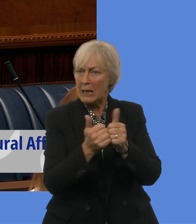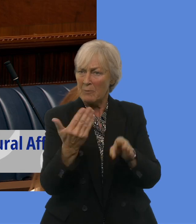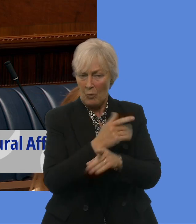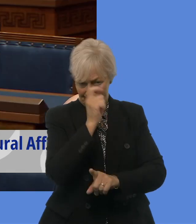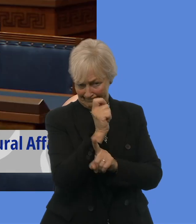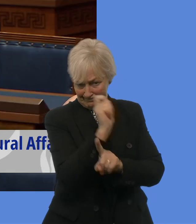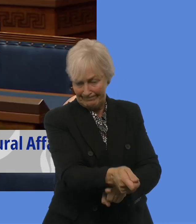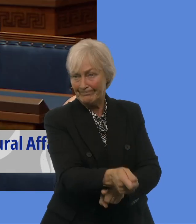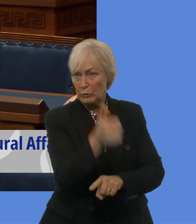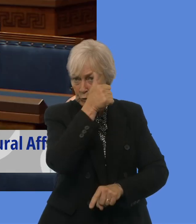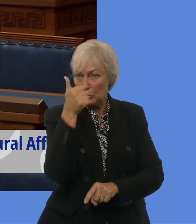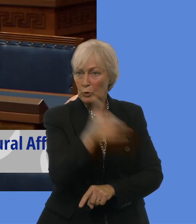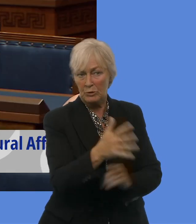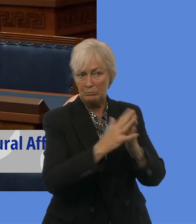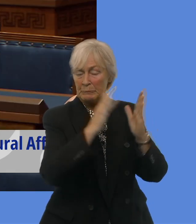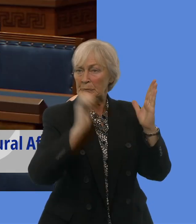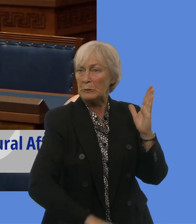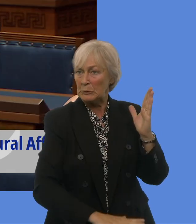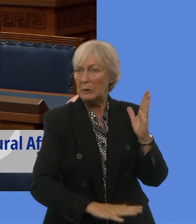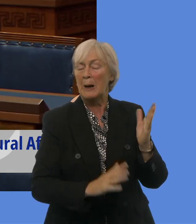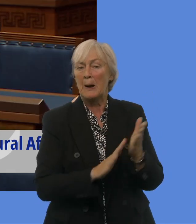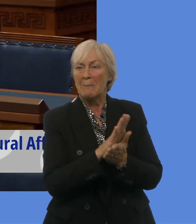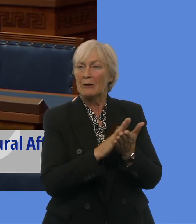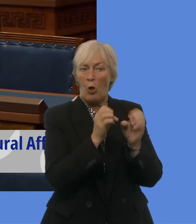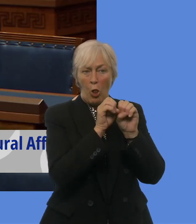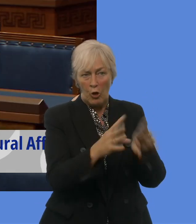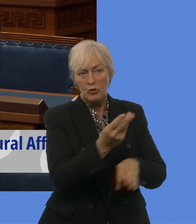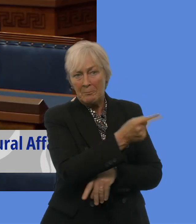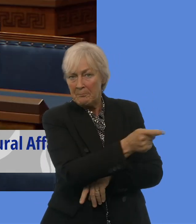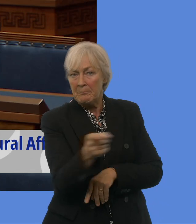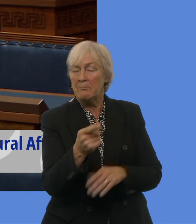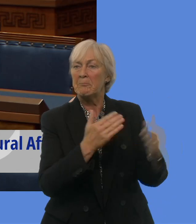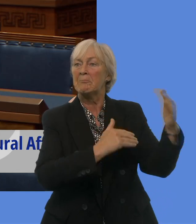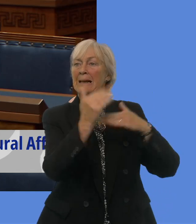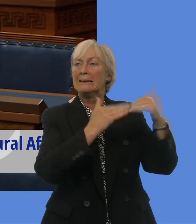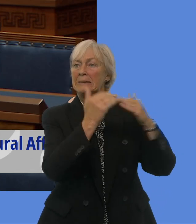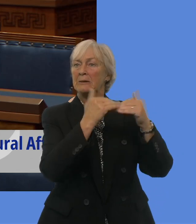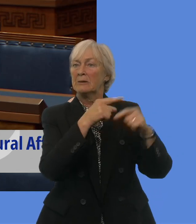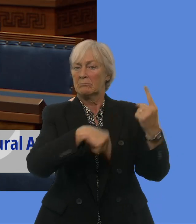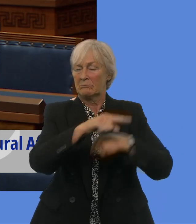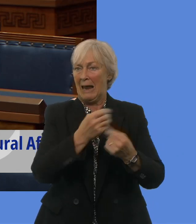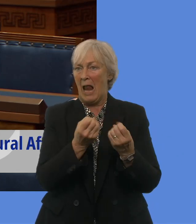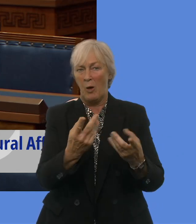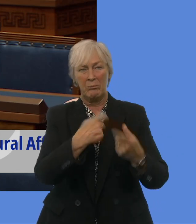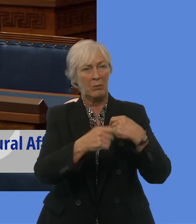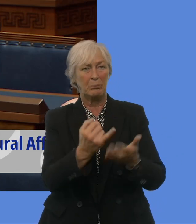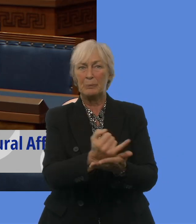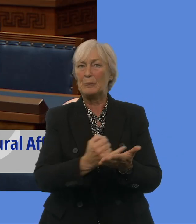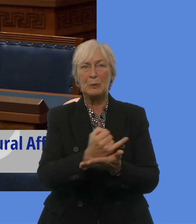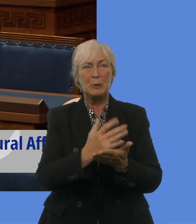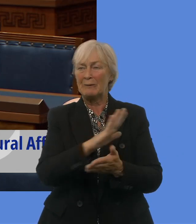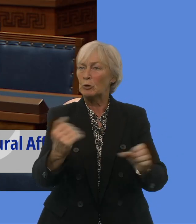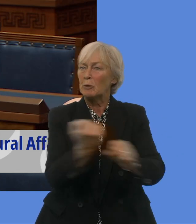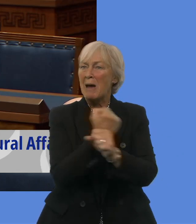notices. It was suggested by stakeholders that this had resulted in the loss of a number of buildings, where buildings were allowed to fall into disrepair by owners.